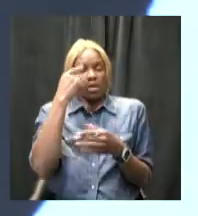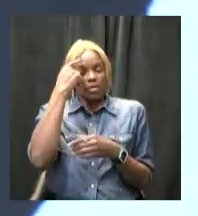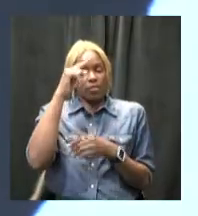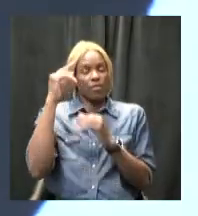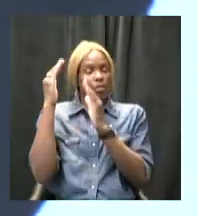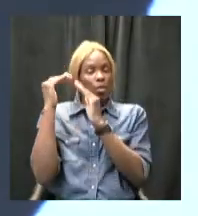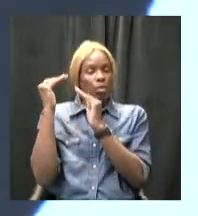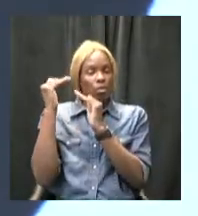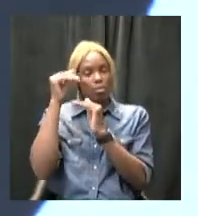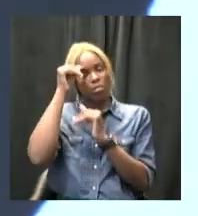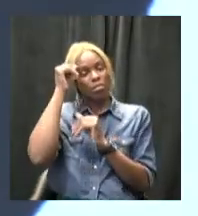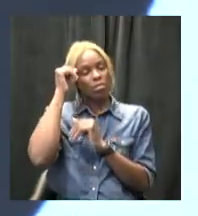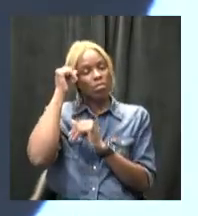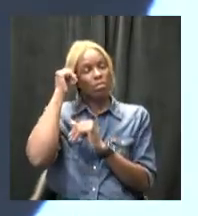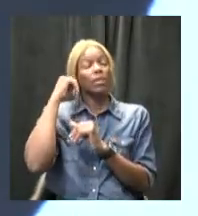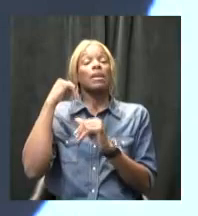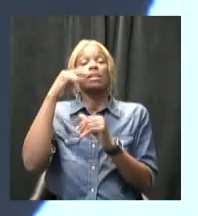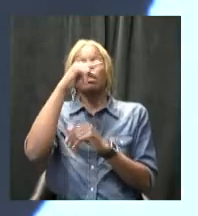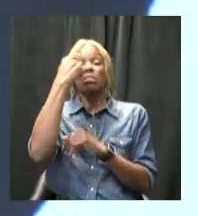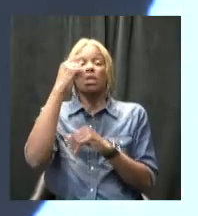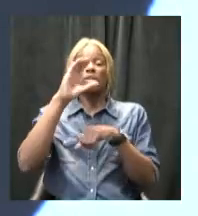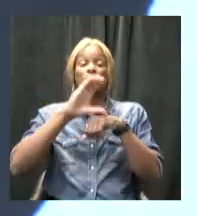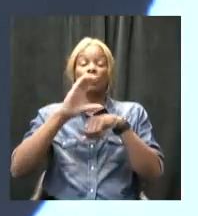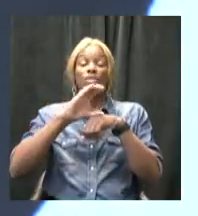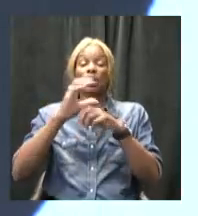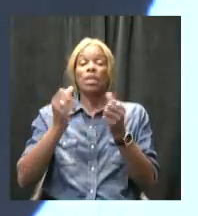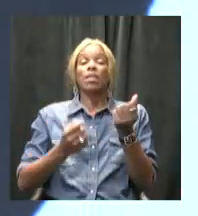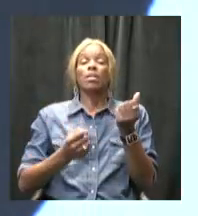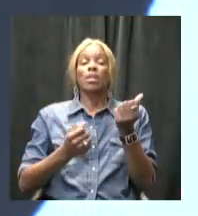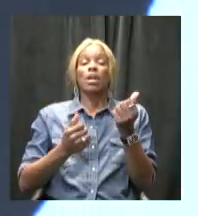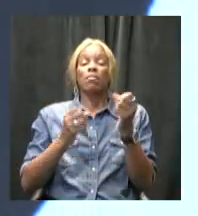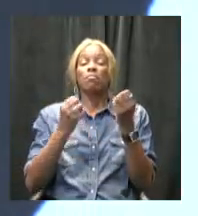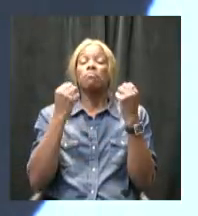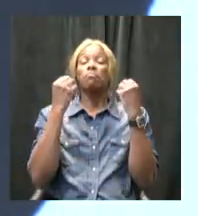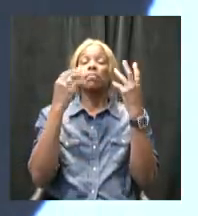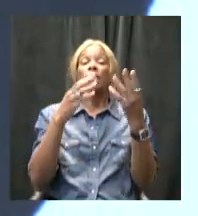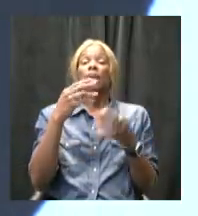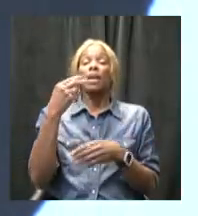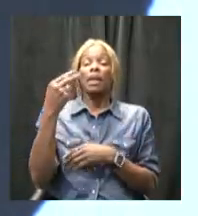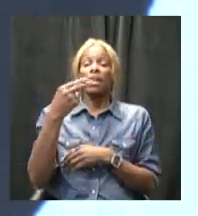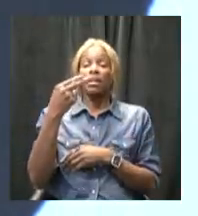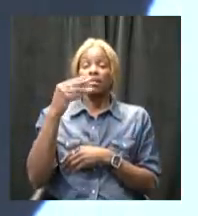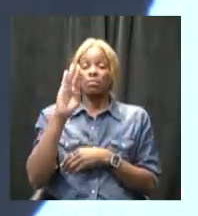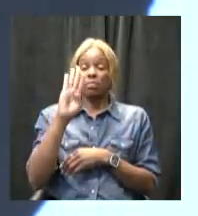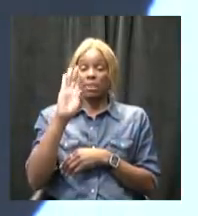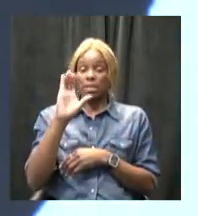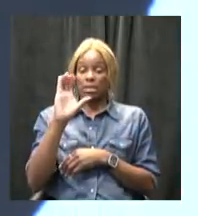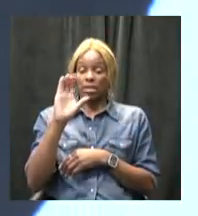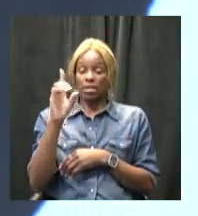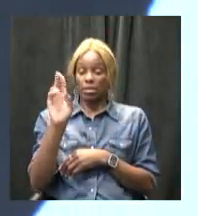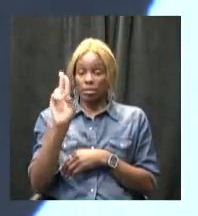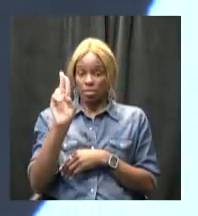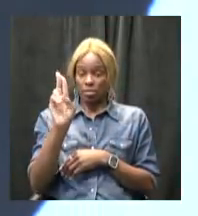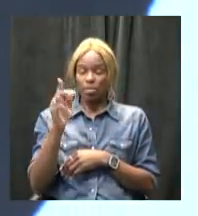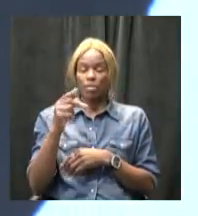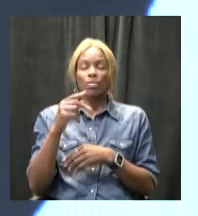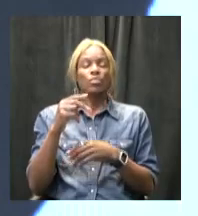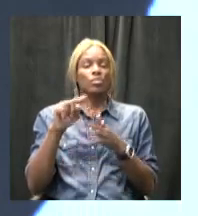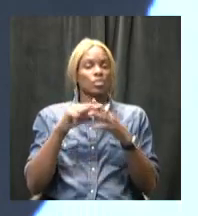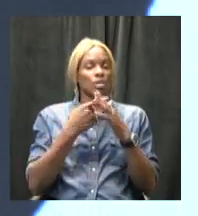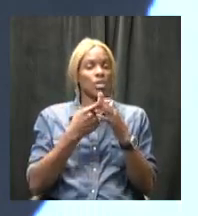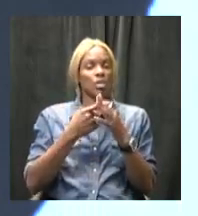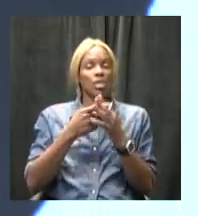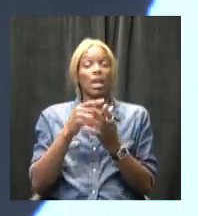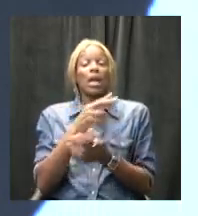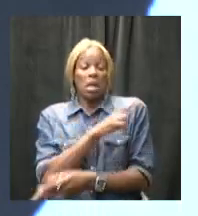was in the black church that many of our HBCUs were started. It was in the black church that hospitals were started. It was in the